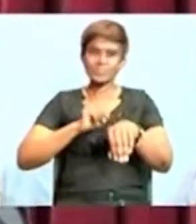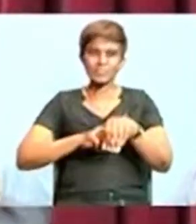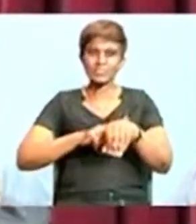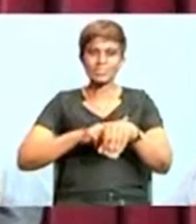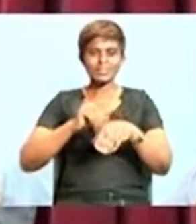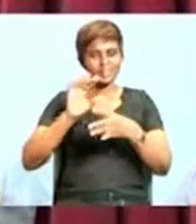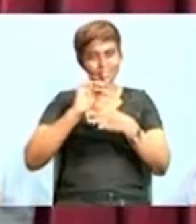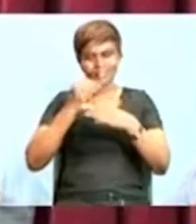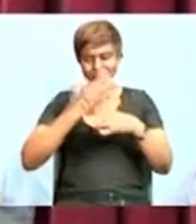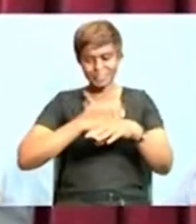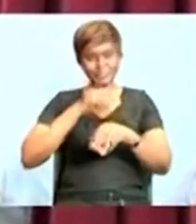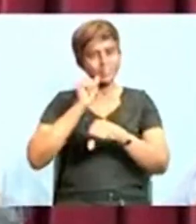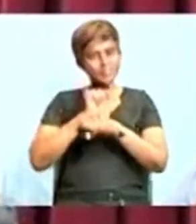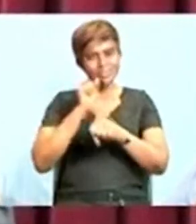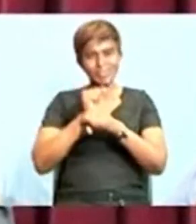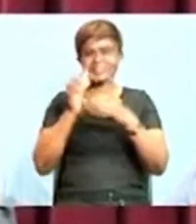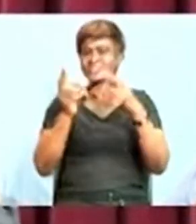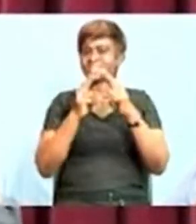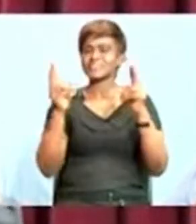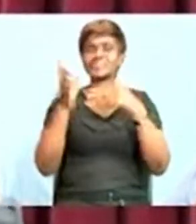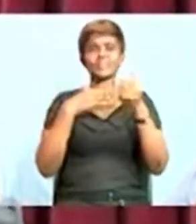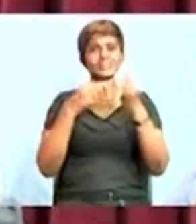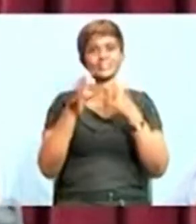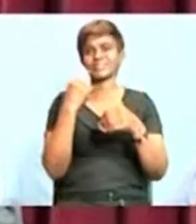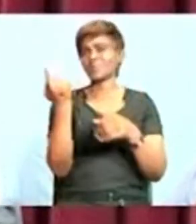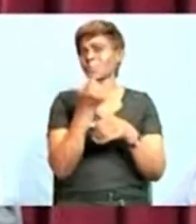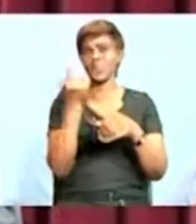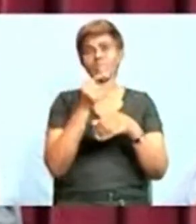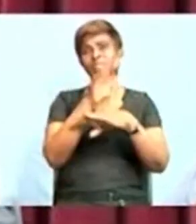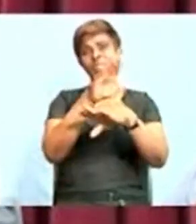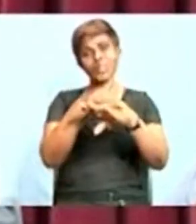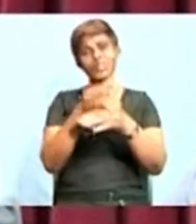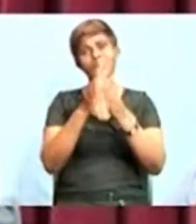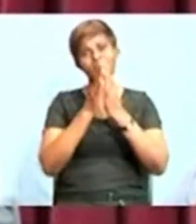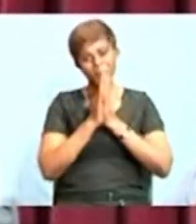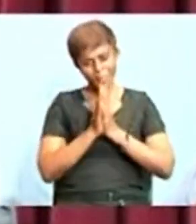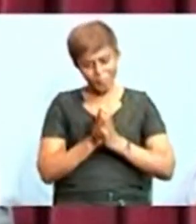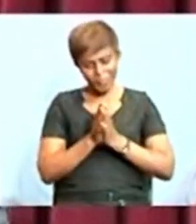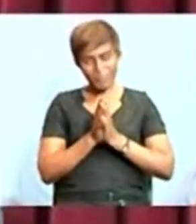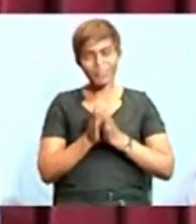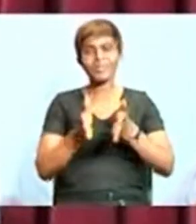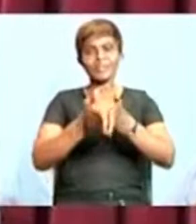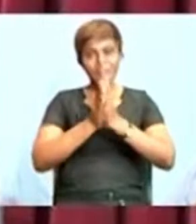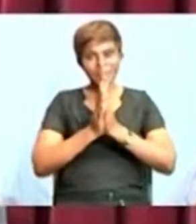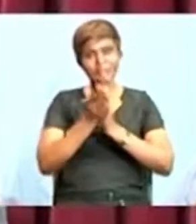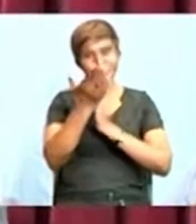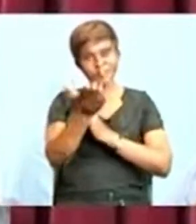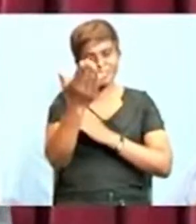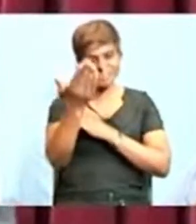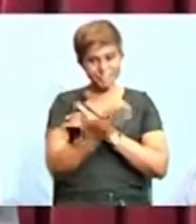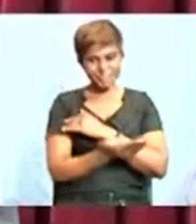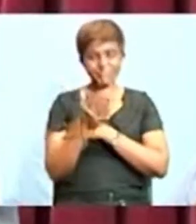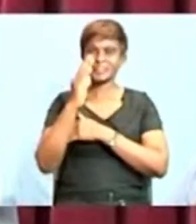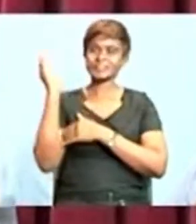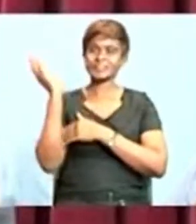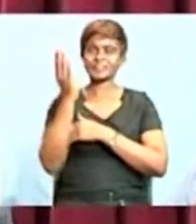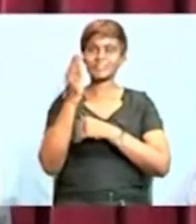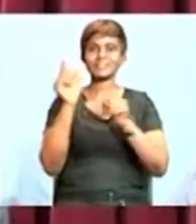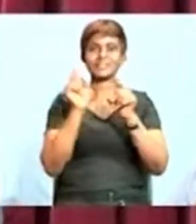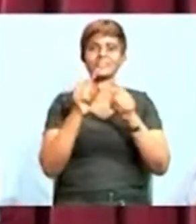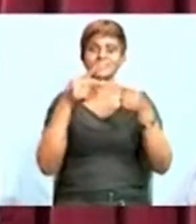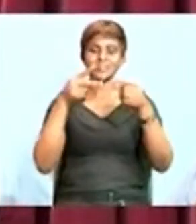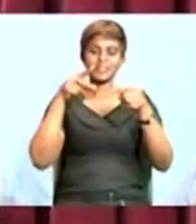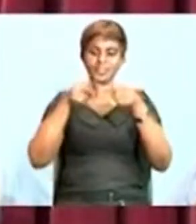simple, and is simply to call upon you, Madam Speaker, to address us and to launch this very